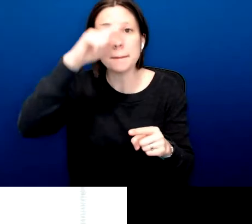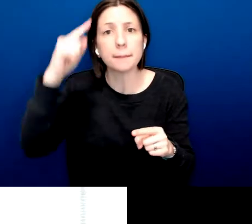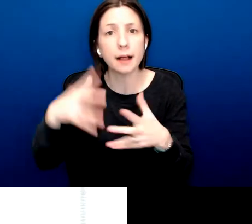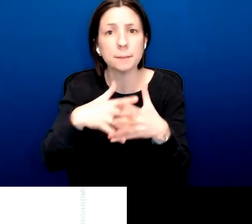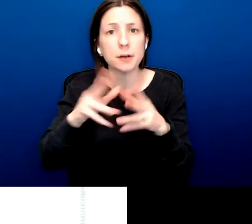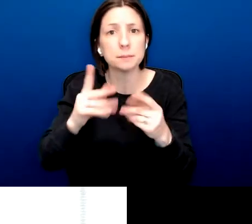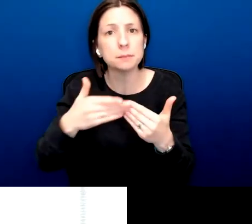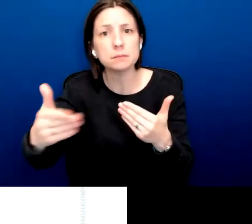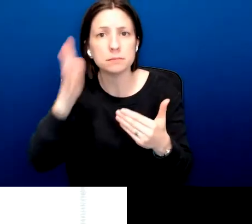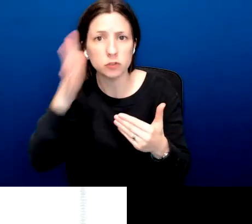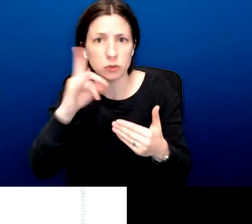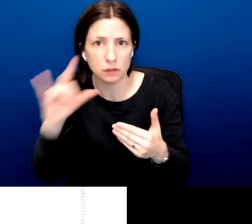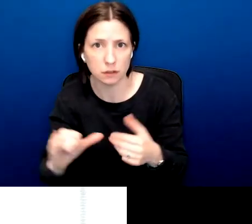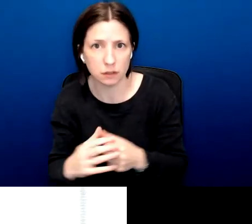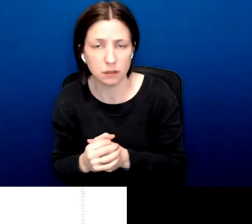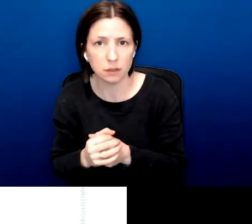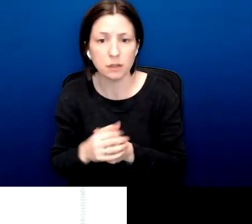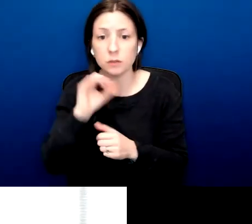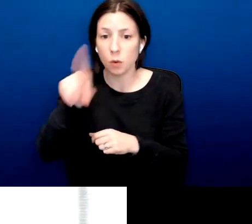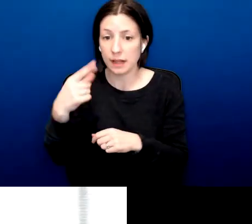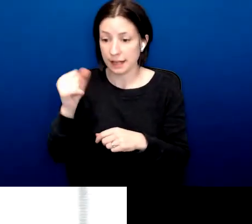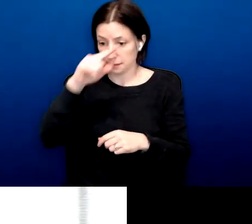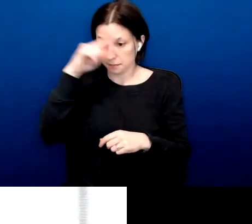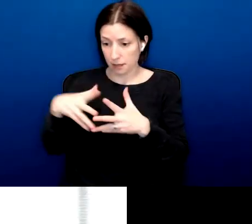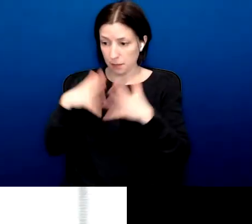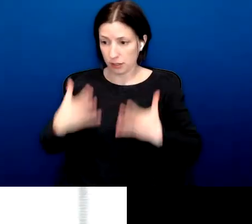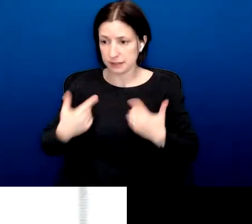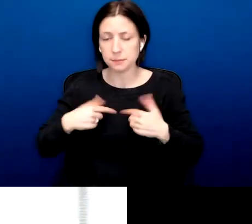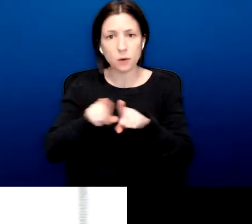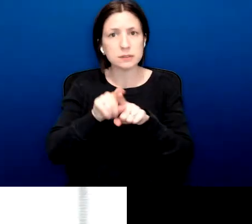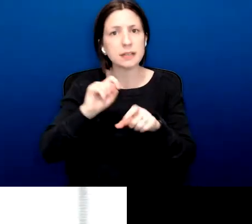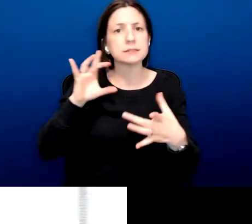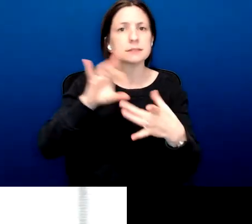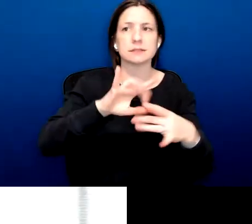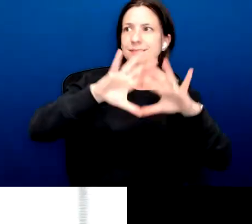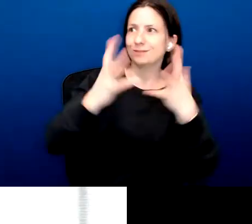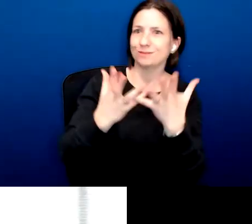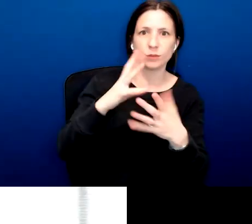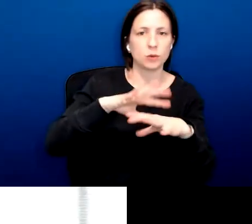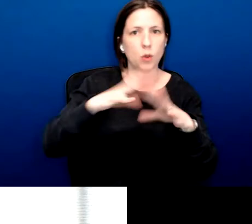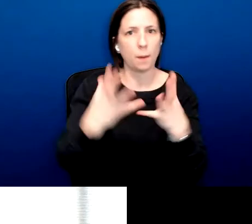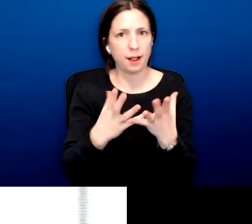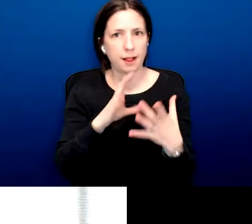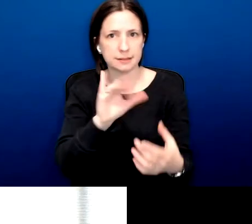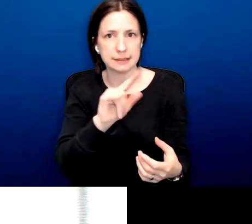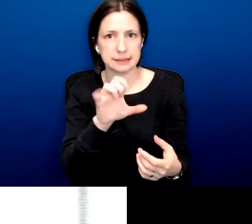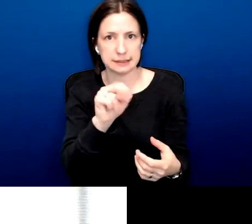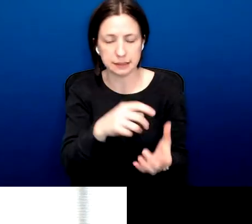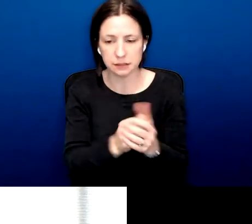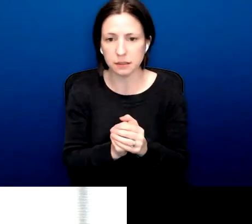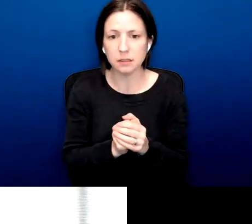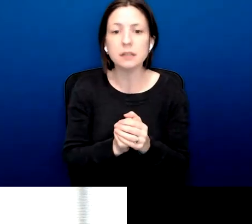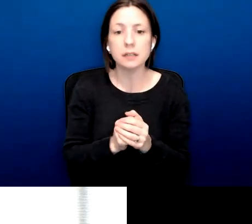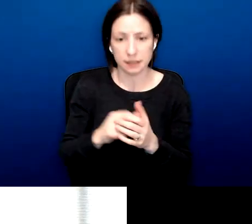as Americans and as global citizens. And he spoke about this emergence of technology design, not including Black Americans,